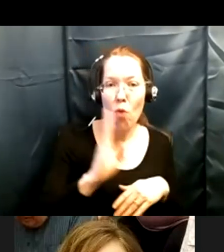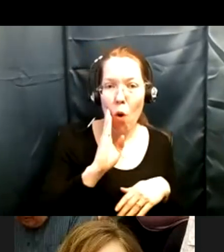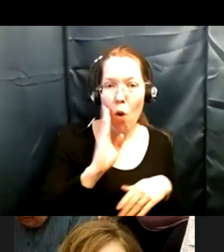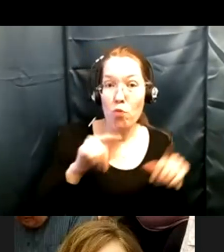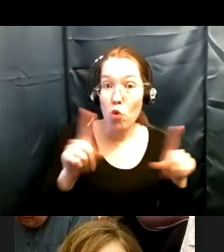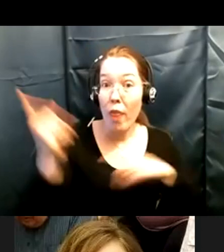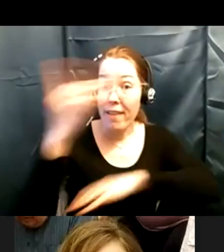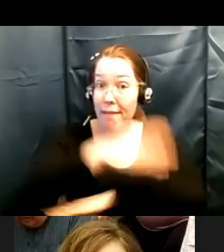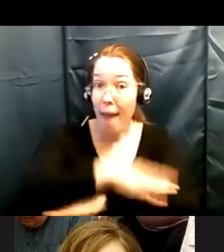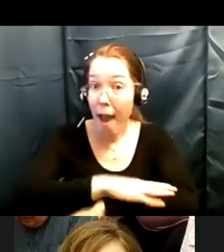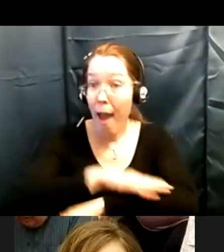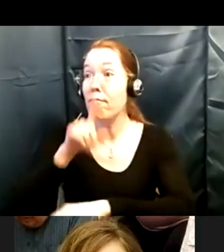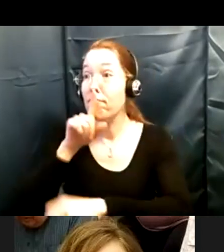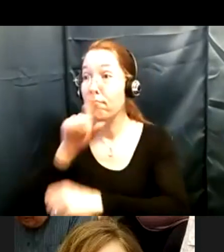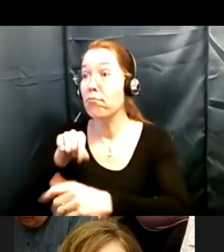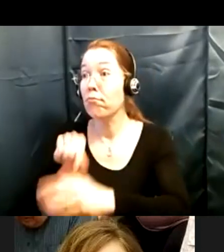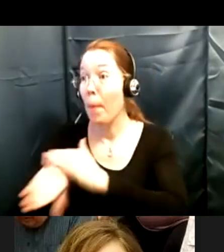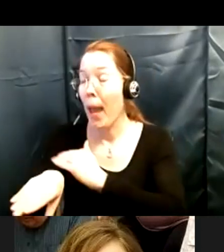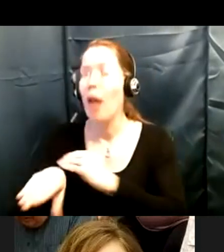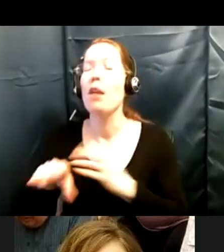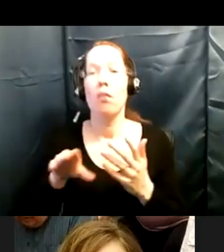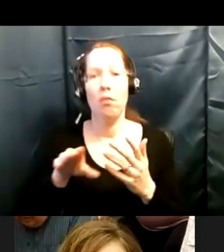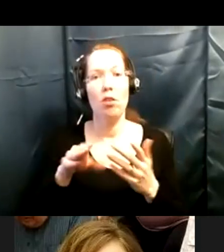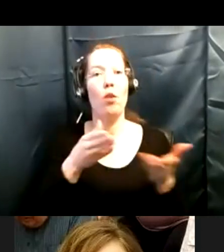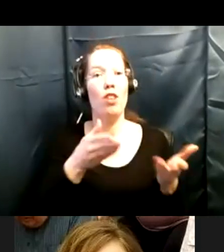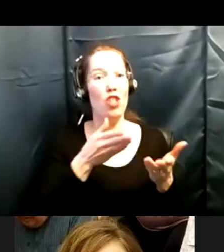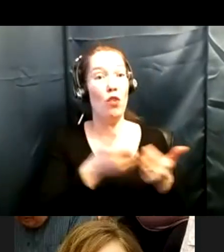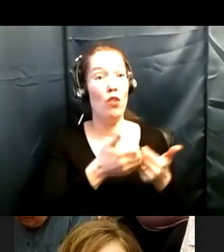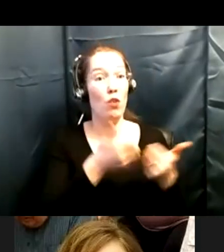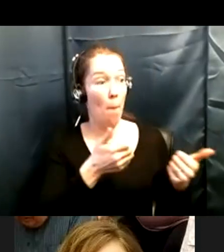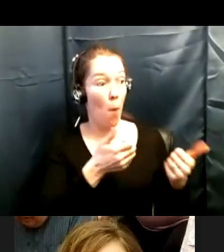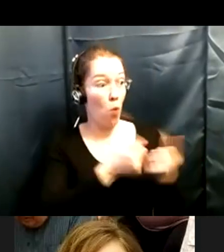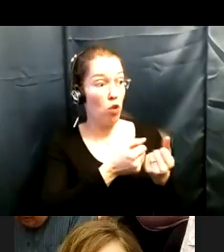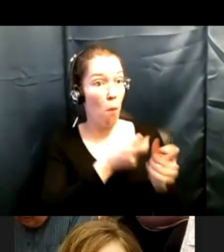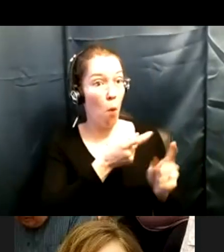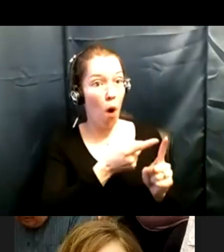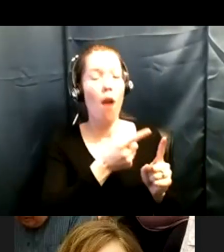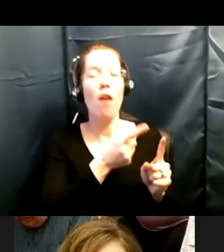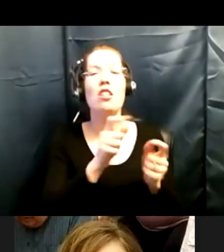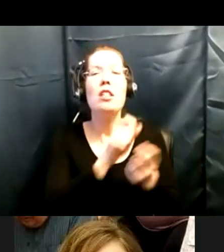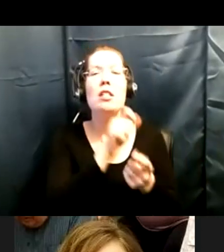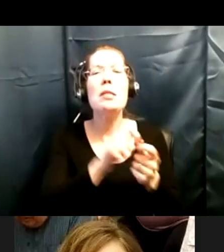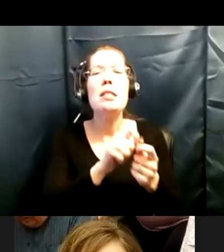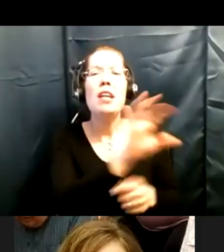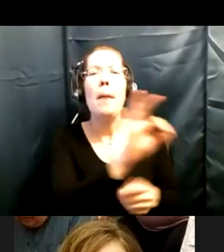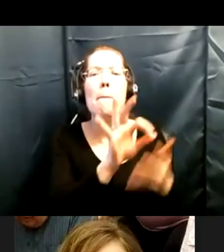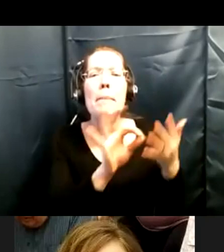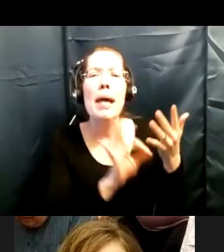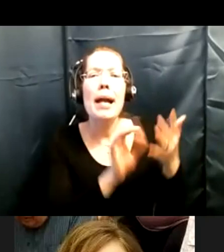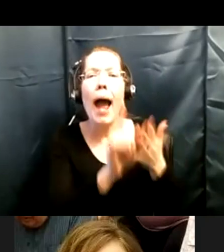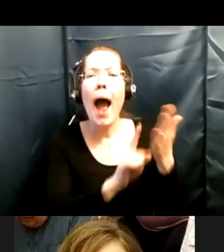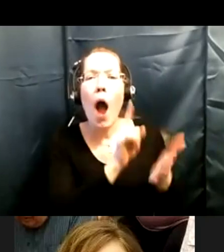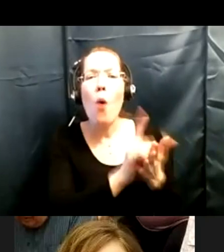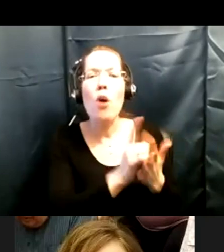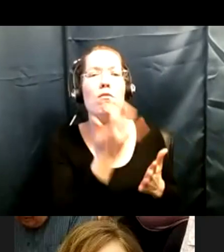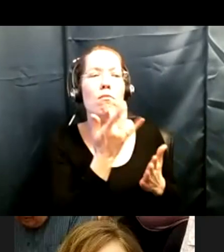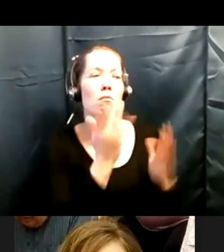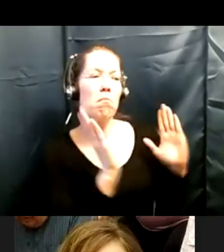So it is a service where you can just have certain hours of the day where it's